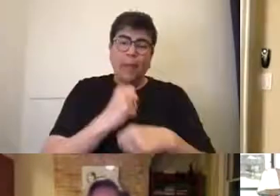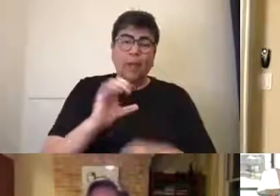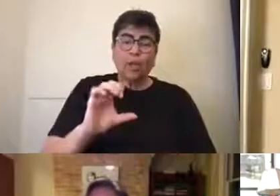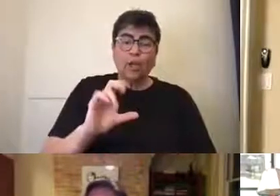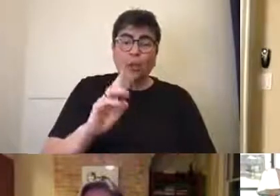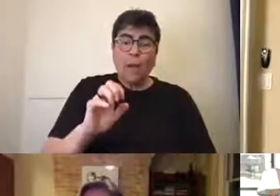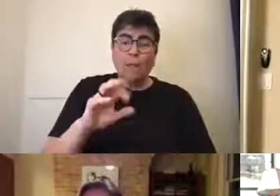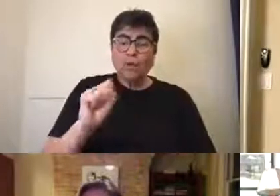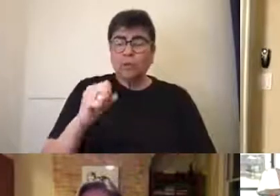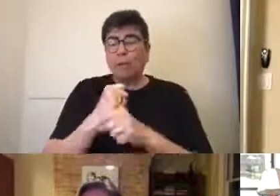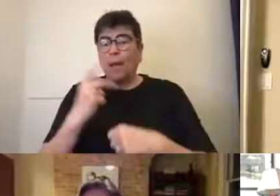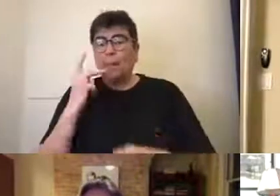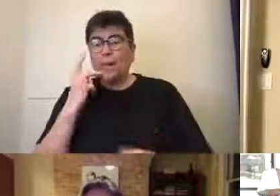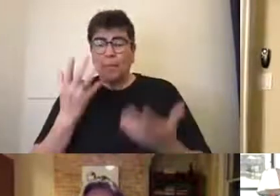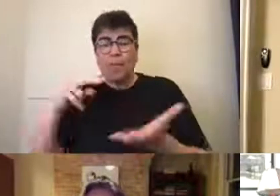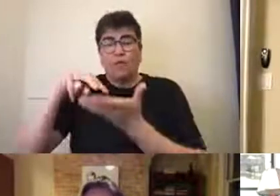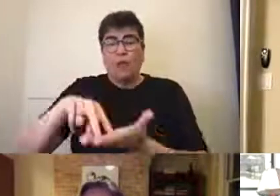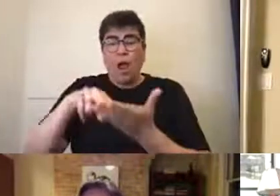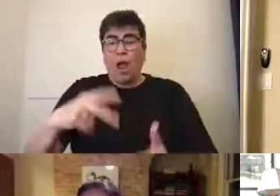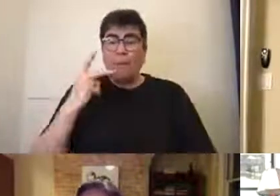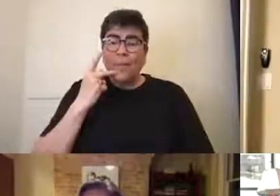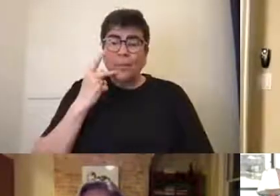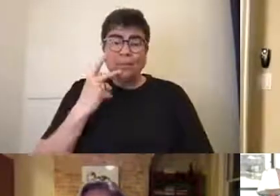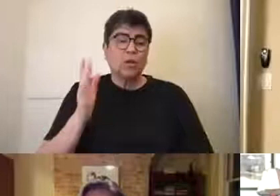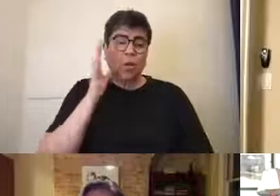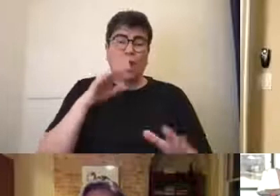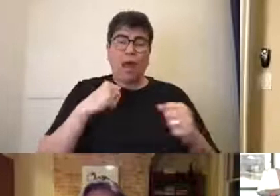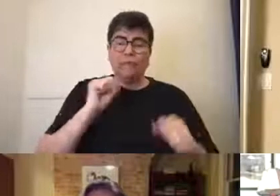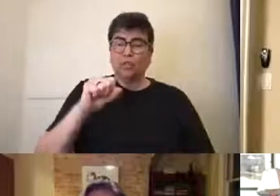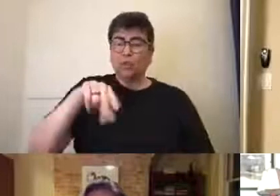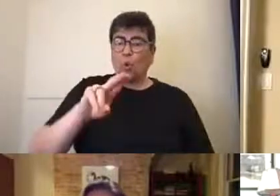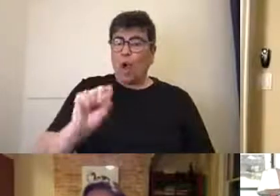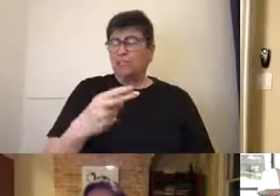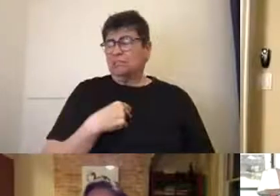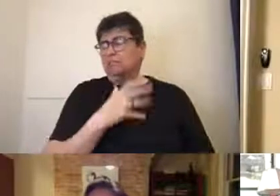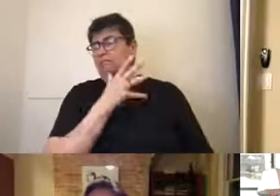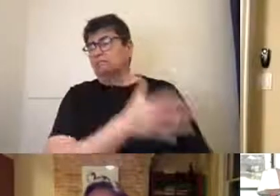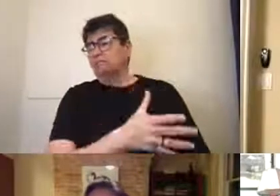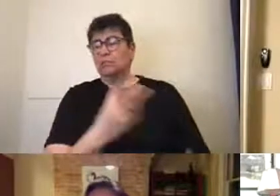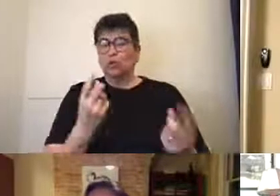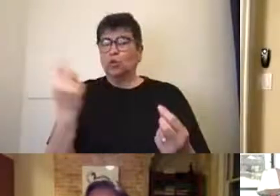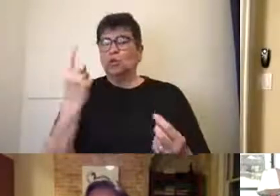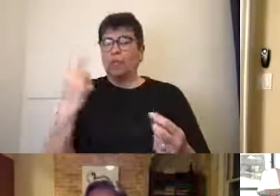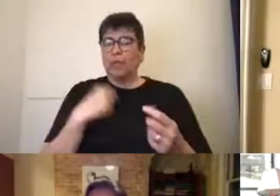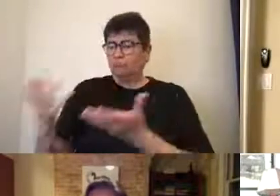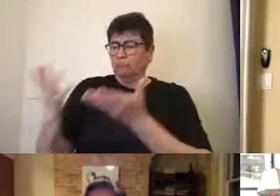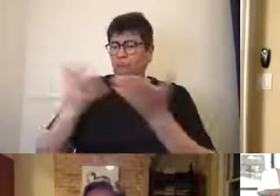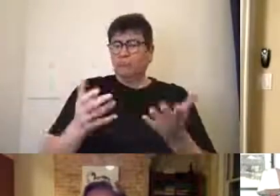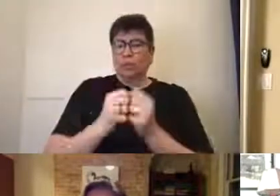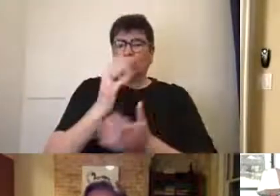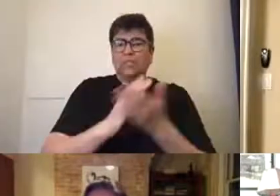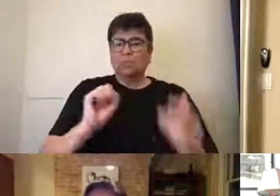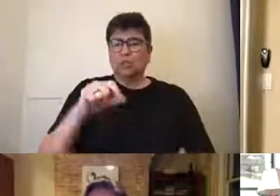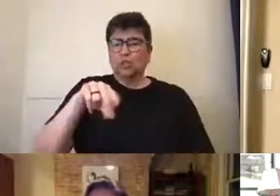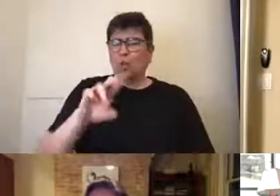cucumbers. She might fry those pickles up. You know what I'm saying? She would take squash, something that I couldn't stand, do something in there, come back with some squash that like didn't